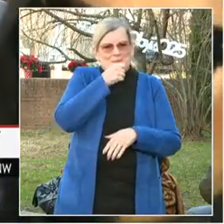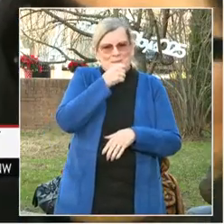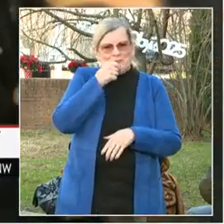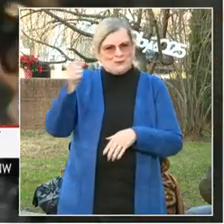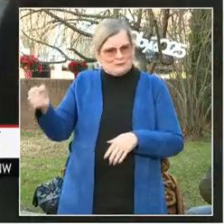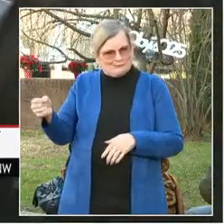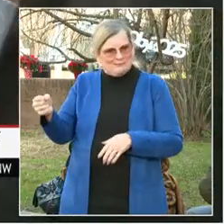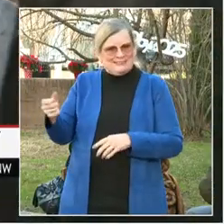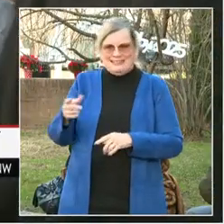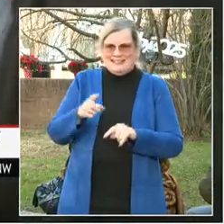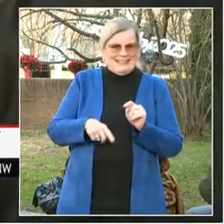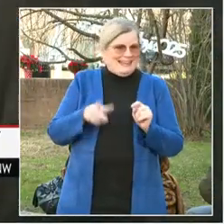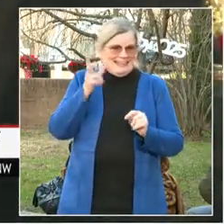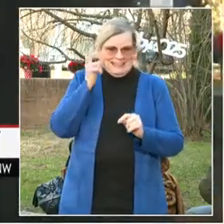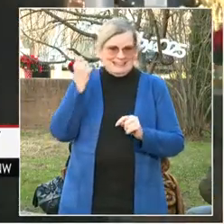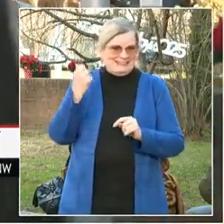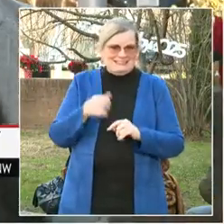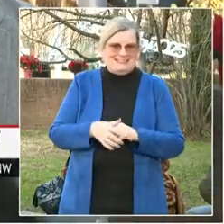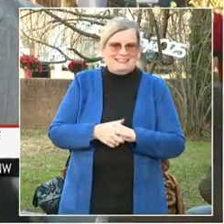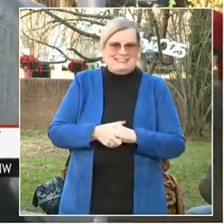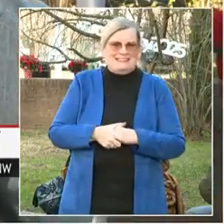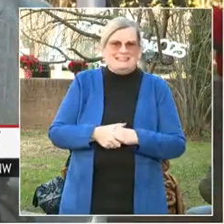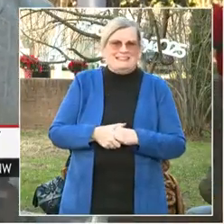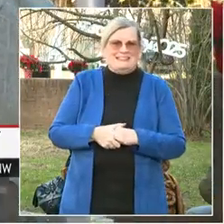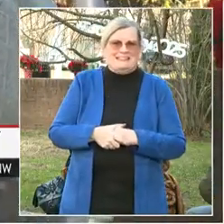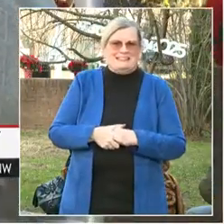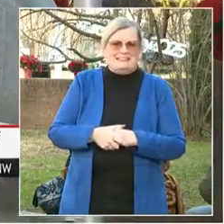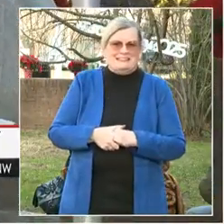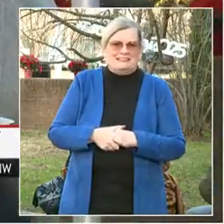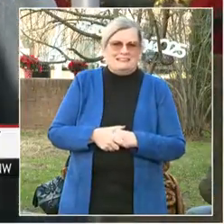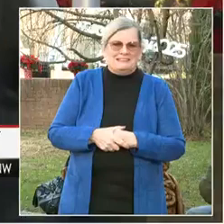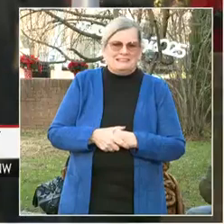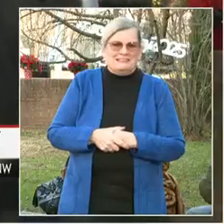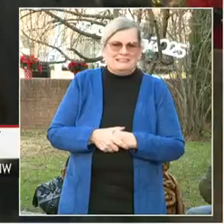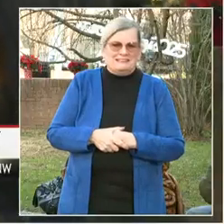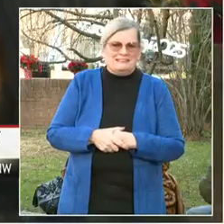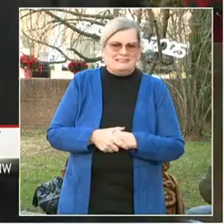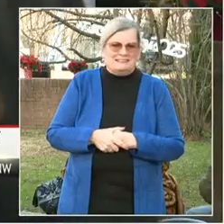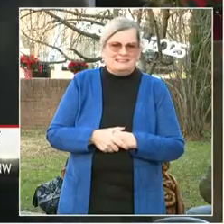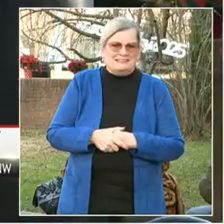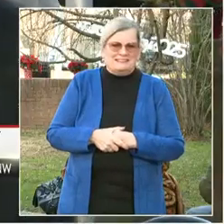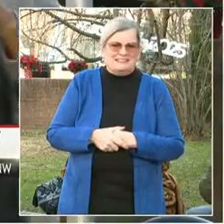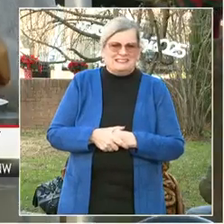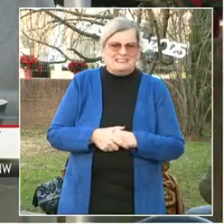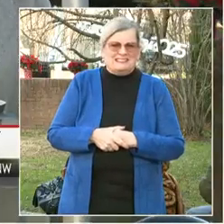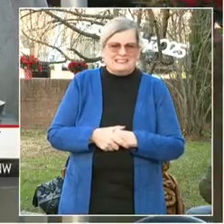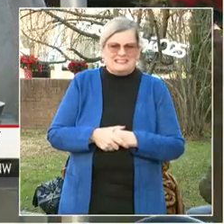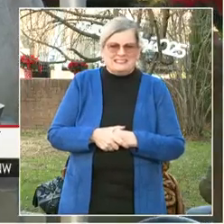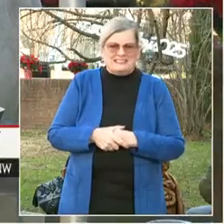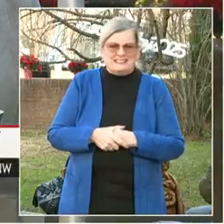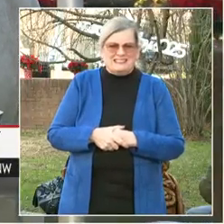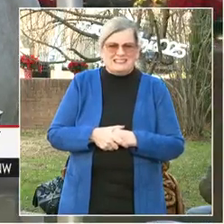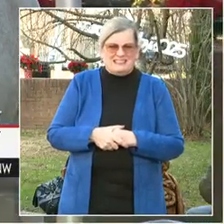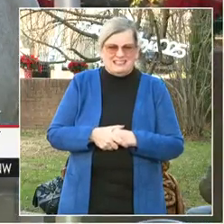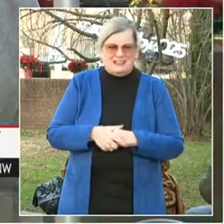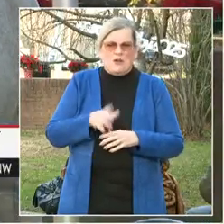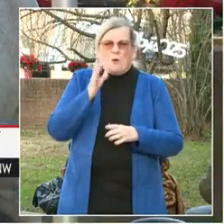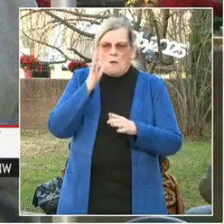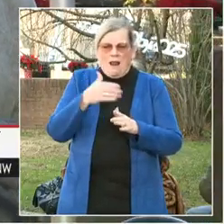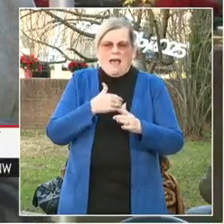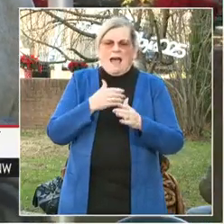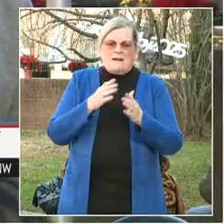true, or is it just a comment on the... Oh, we have plans up for the entire city. We'll share those with you.